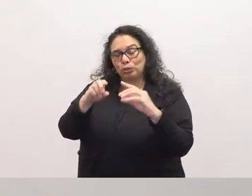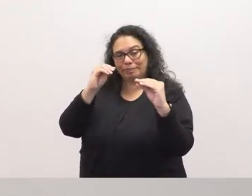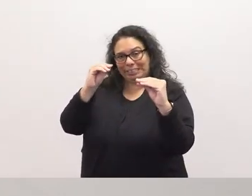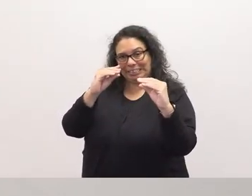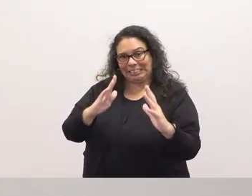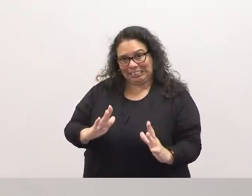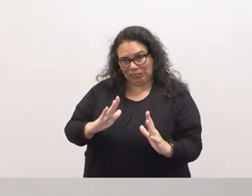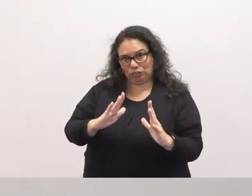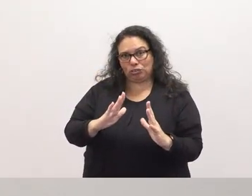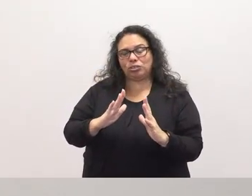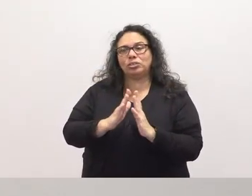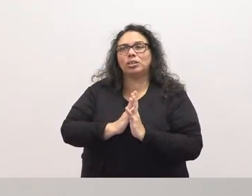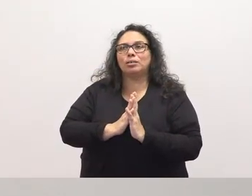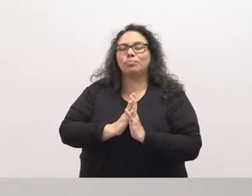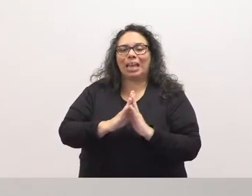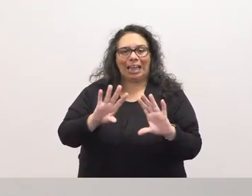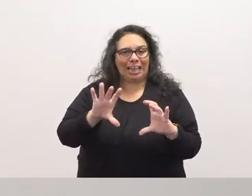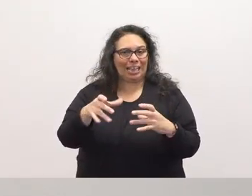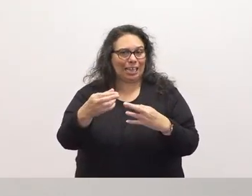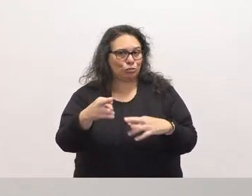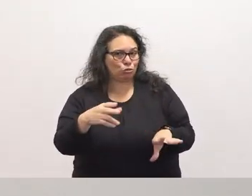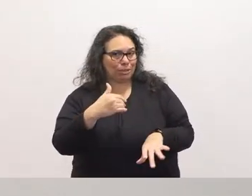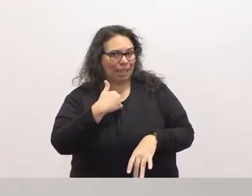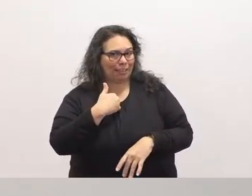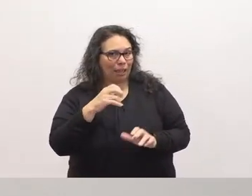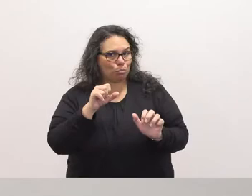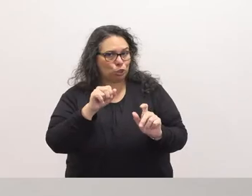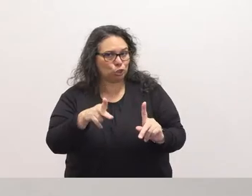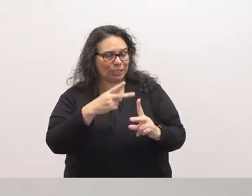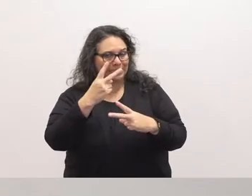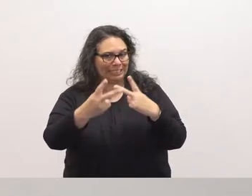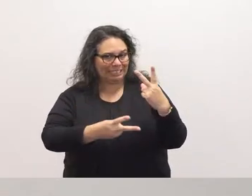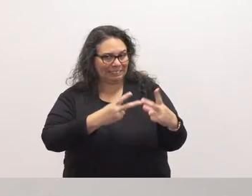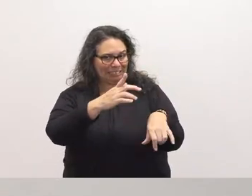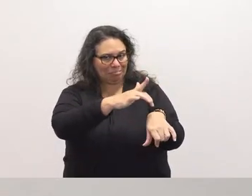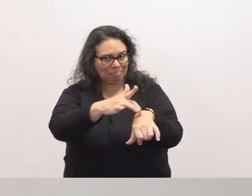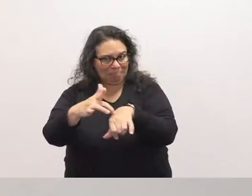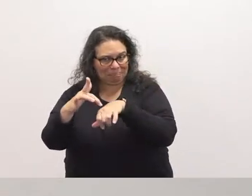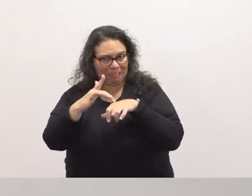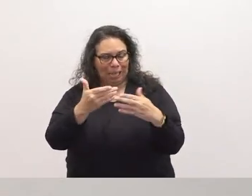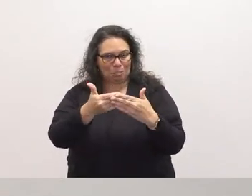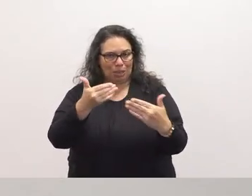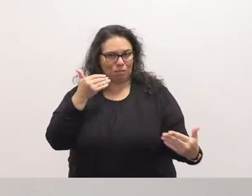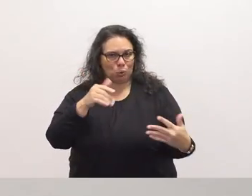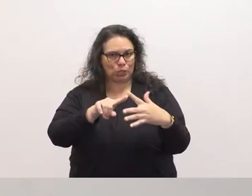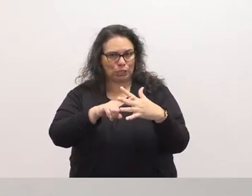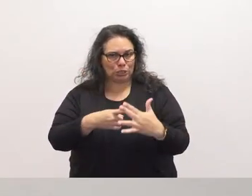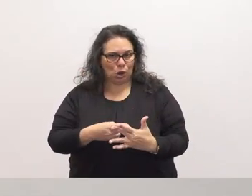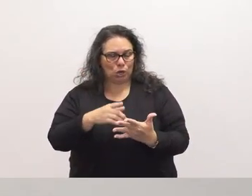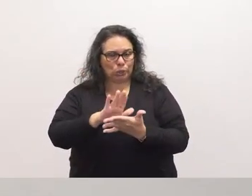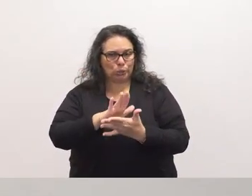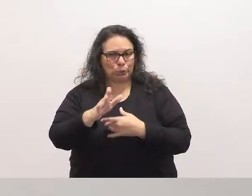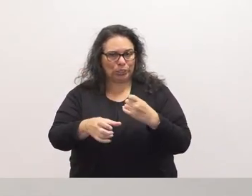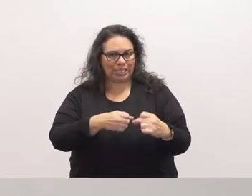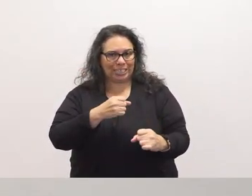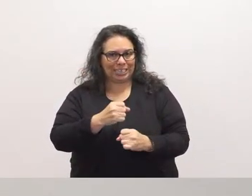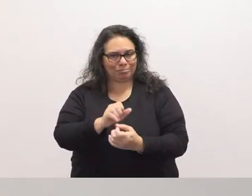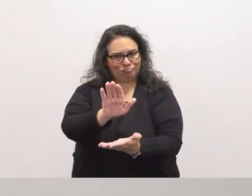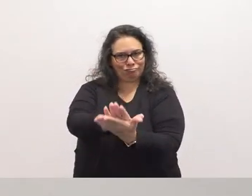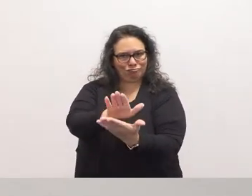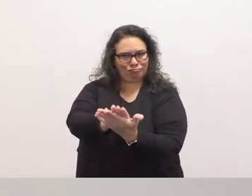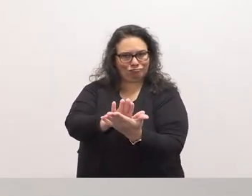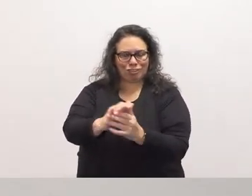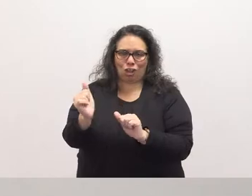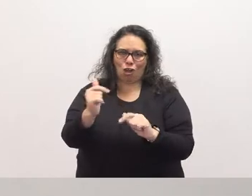teachers, whom classrooms I had the opportunity to visit prior to the start of the school year, kudos to you all.